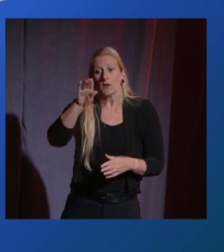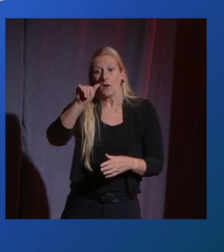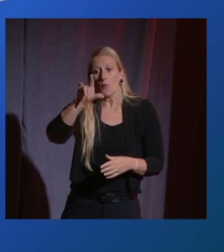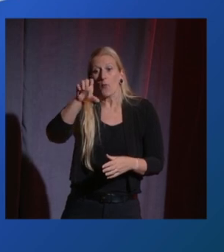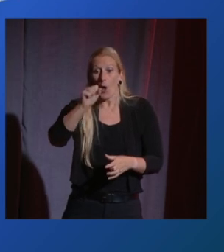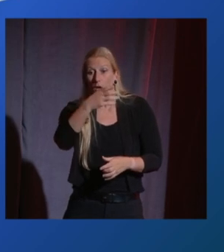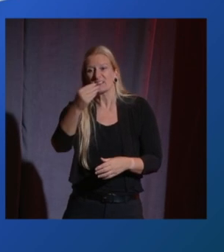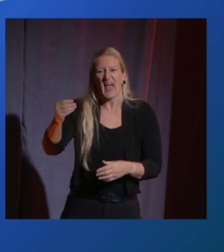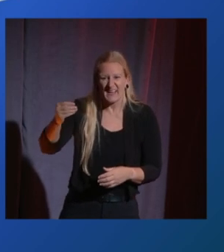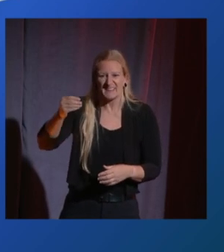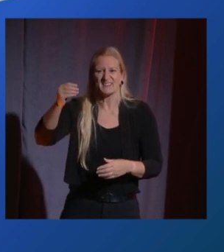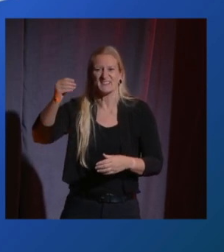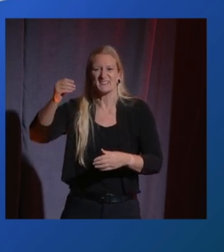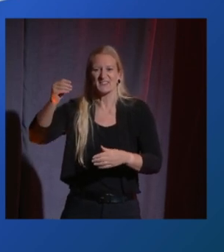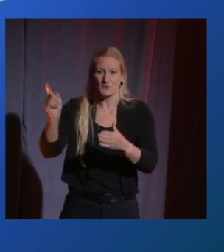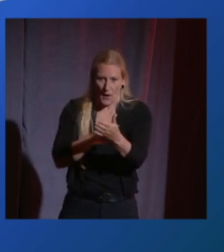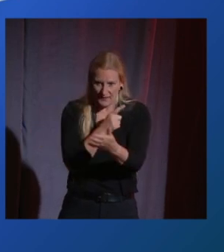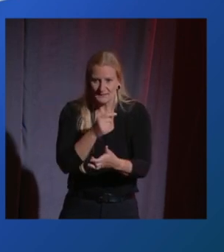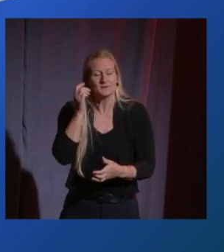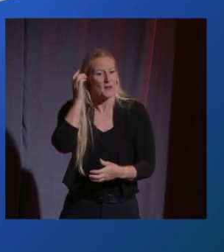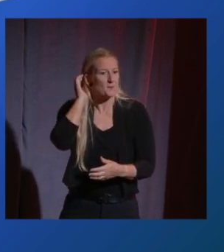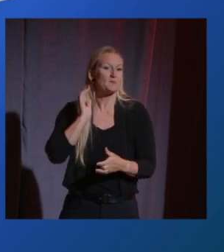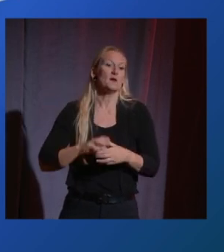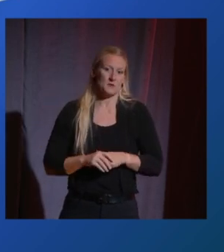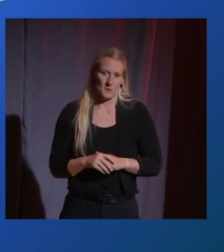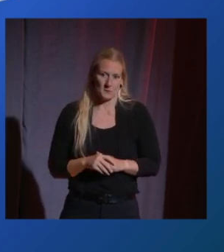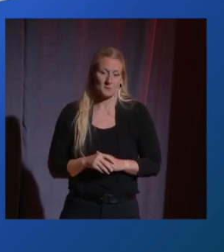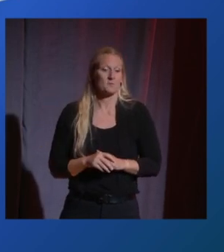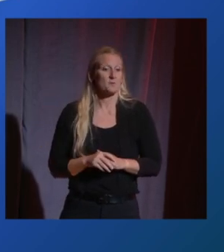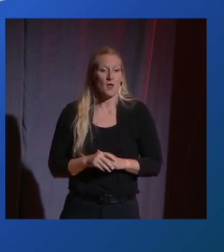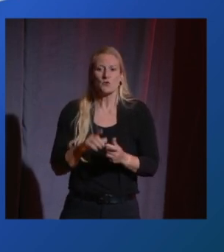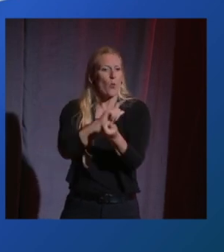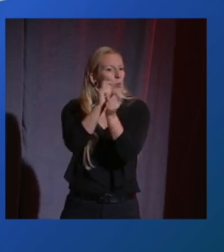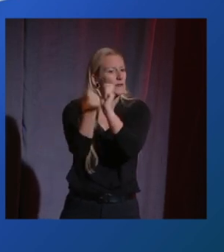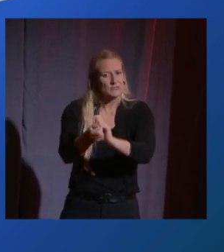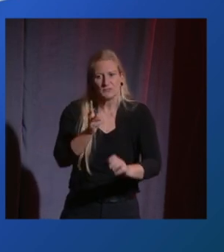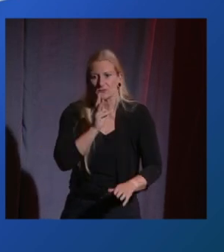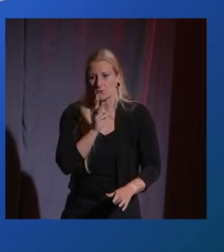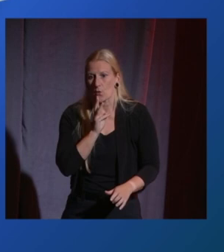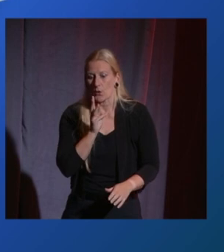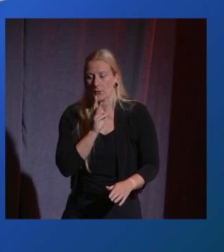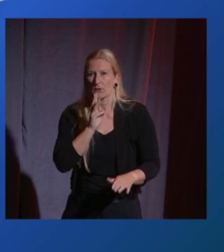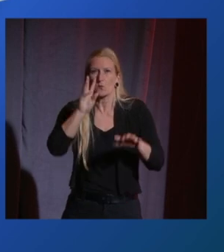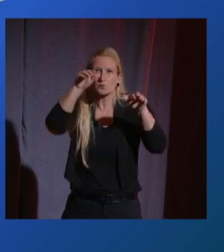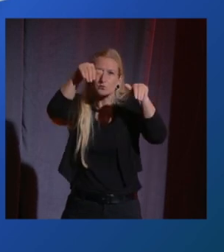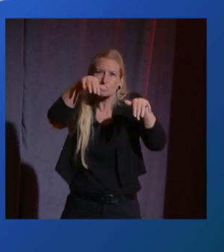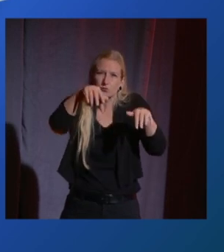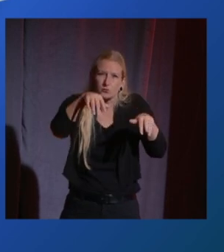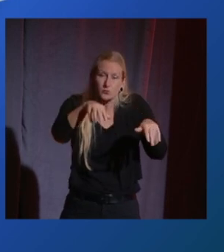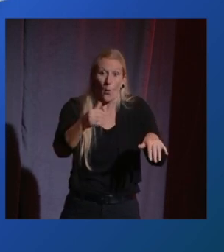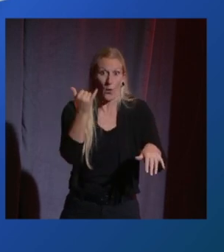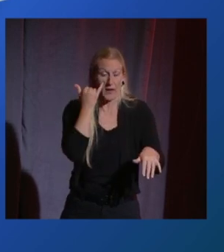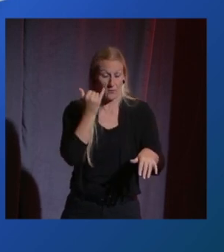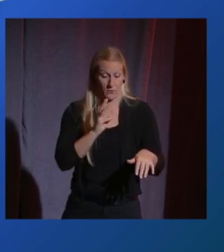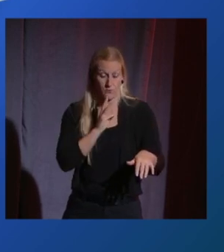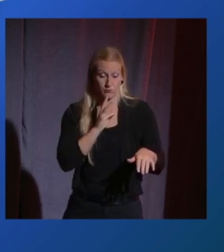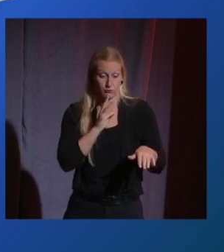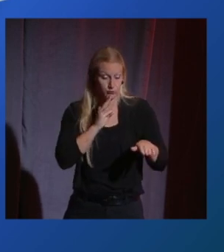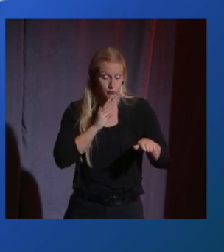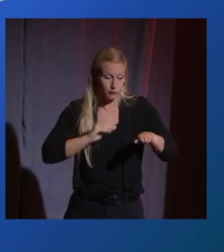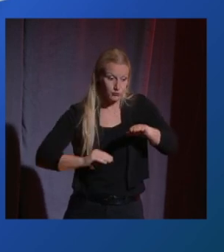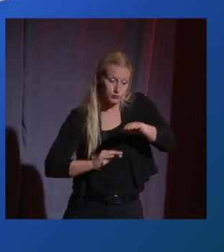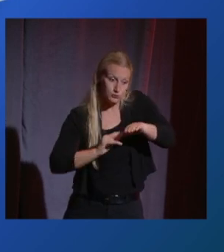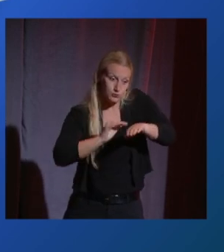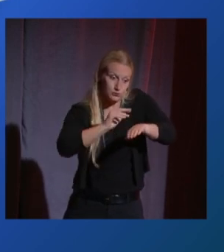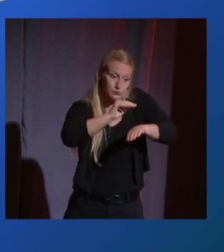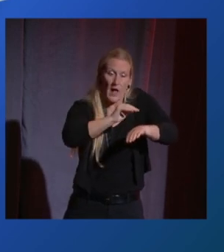to the thickness of the ice at the poles the changing of water the encroachment of water and just to say things that we know